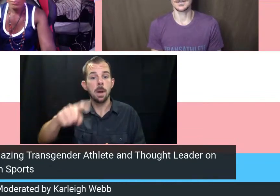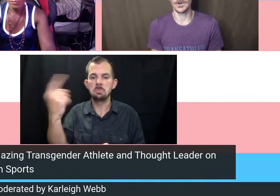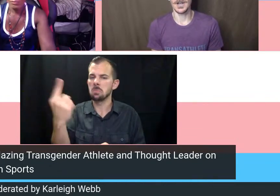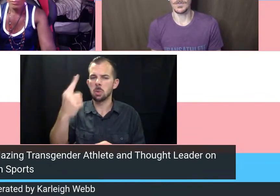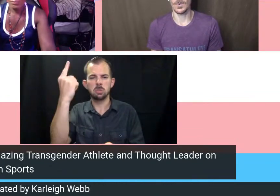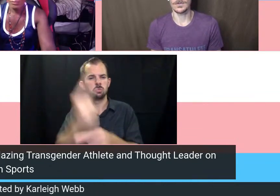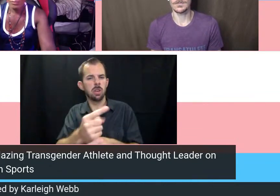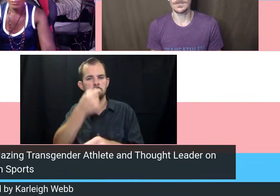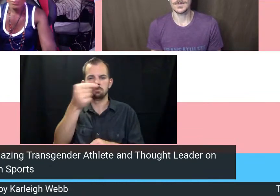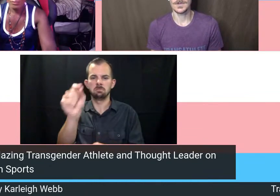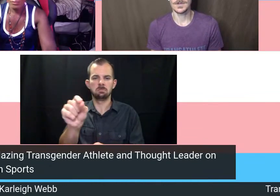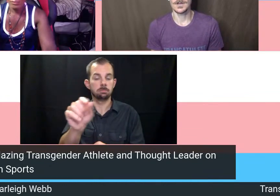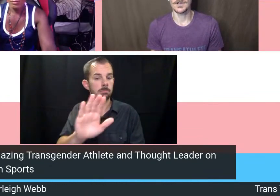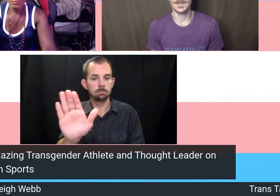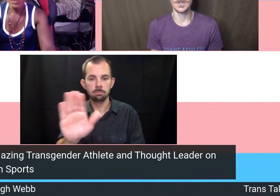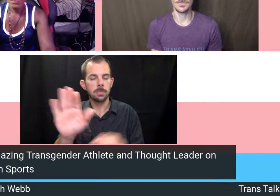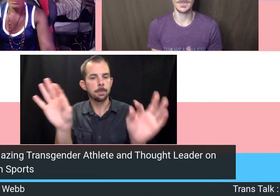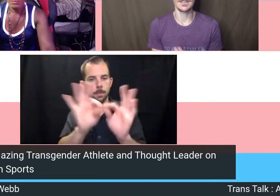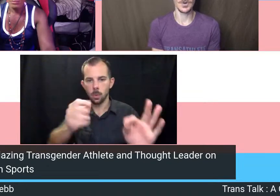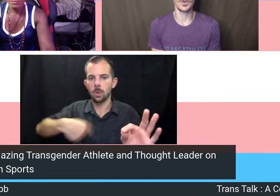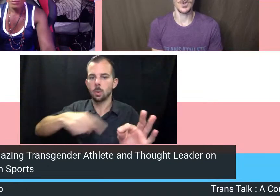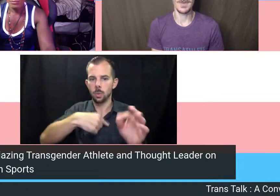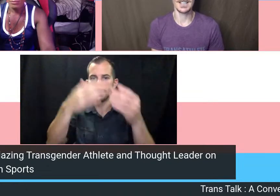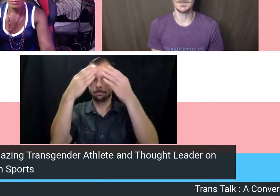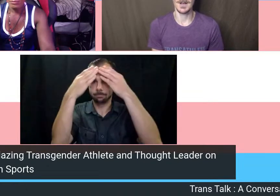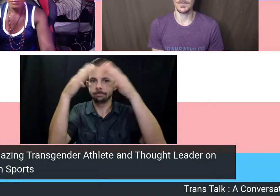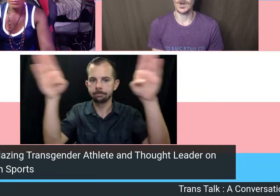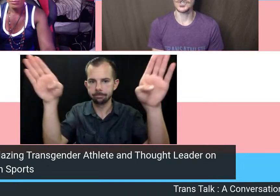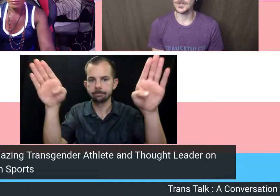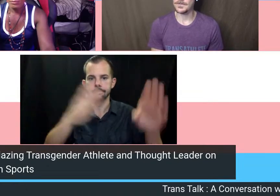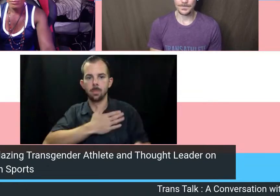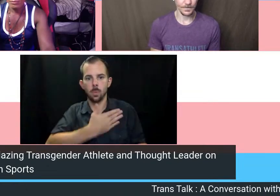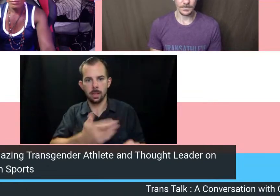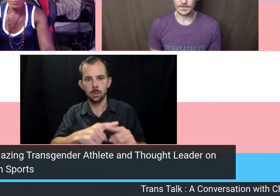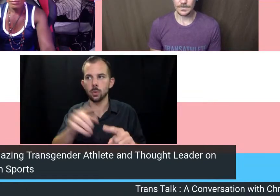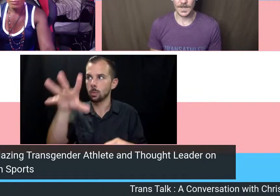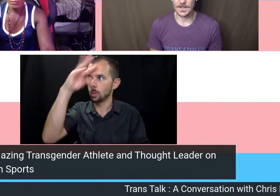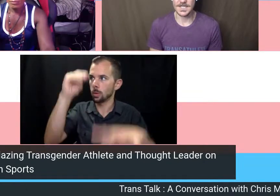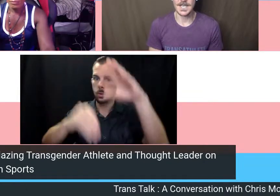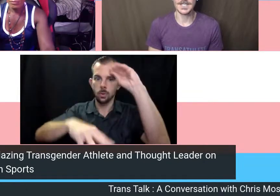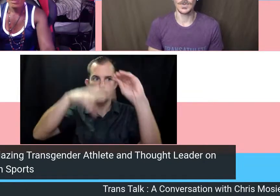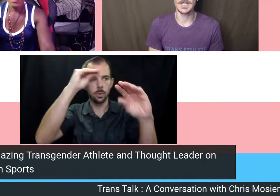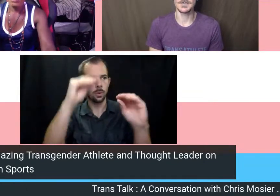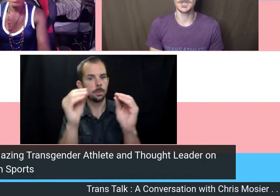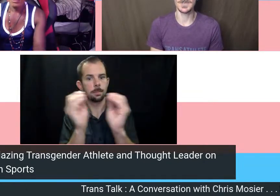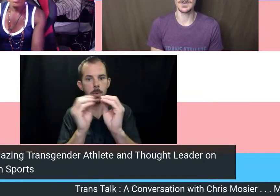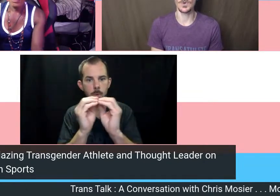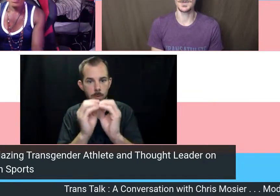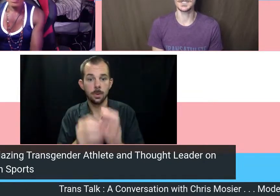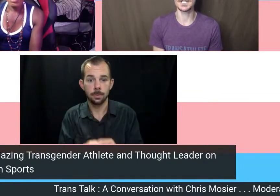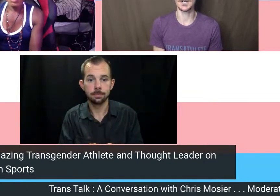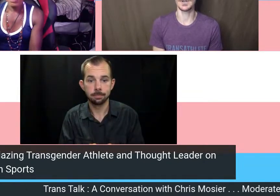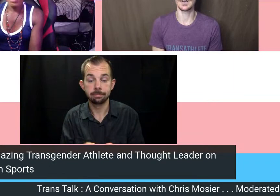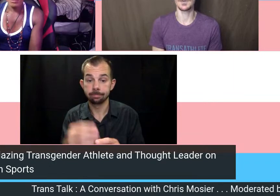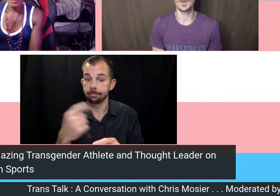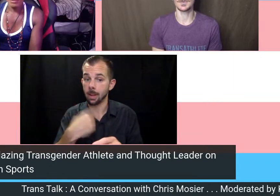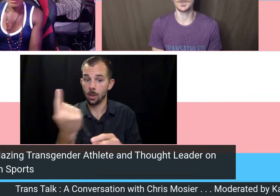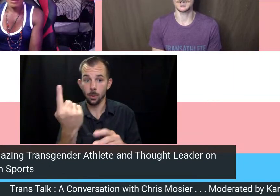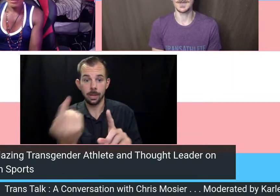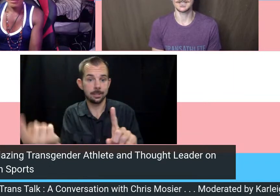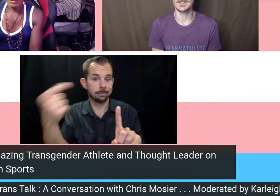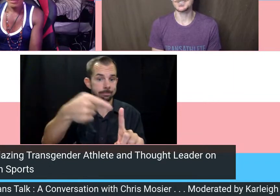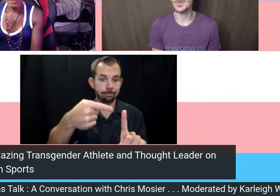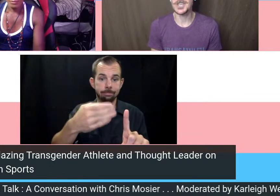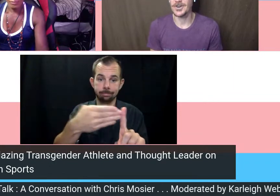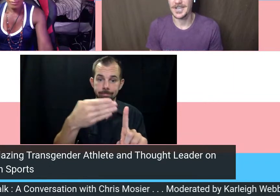open to learning more. And I think going back to my approach, it's really just being open to hearing other